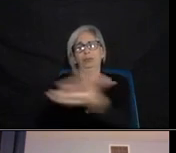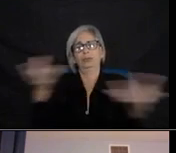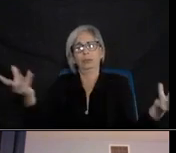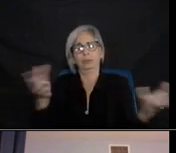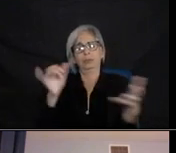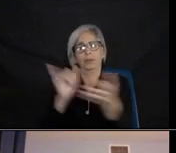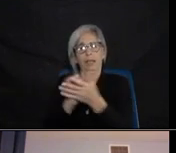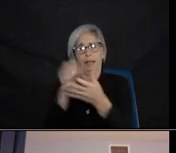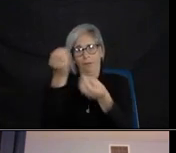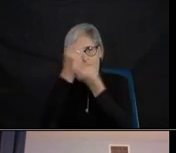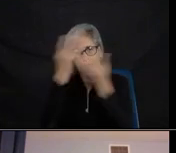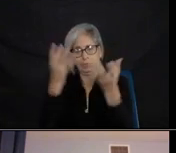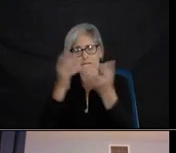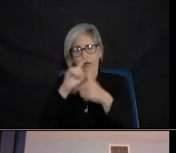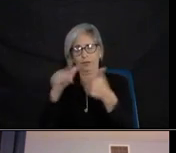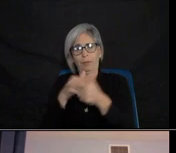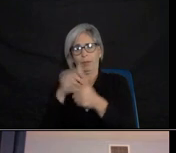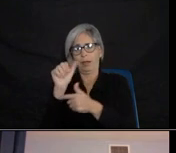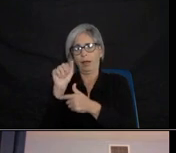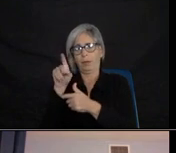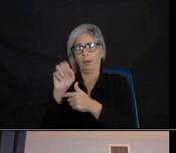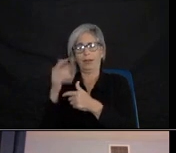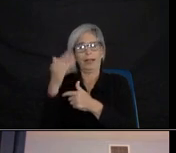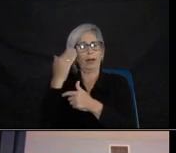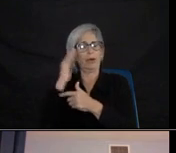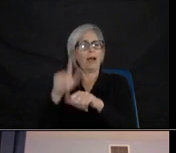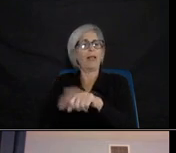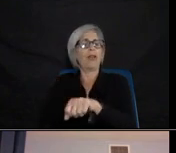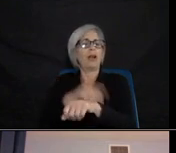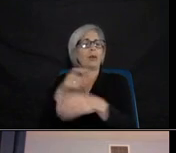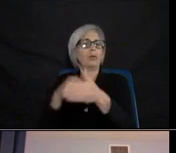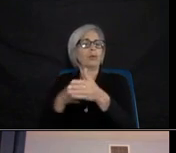appraisal? Because I have no idea how long it will take to get it.